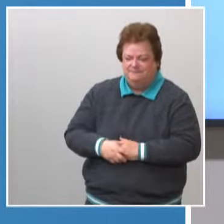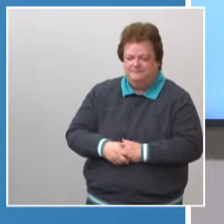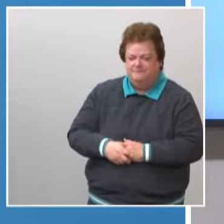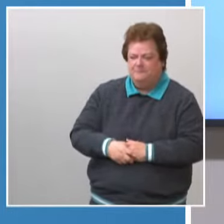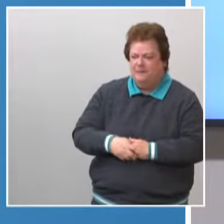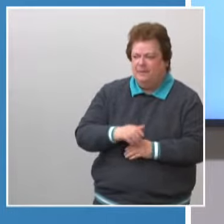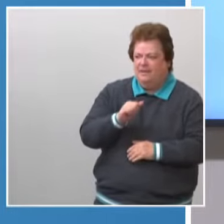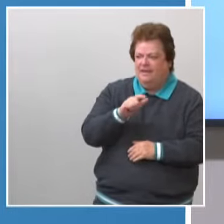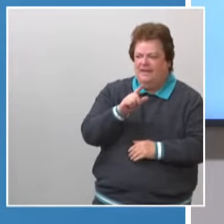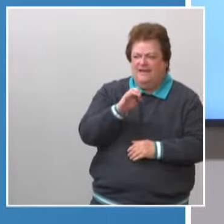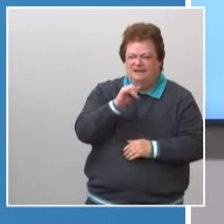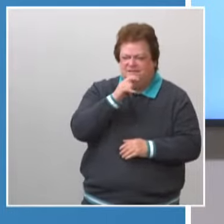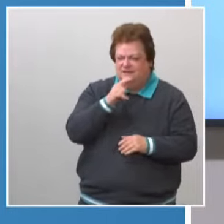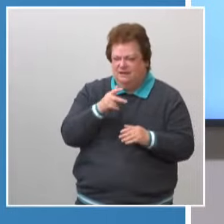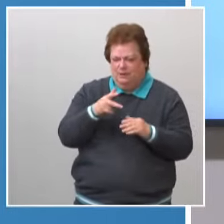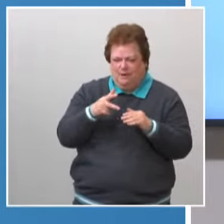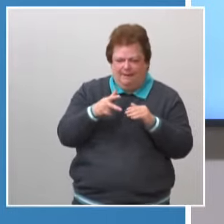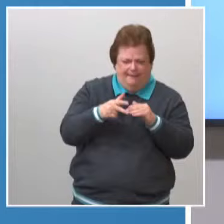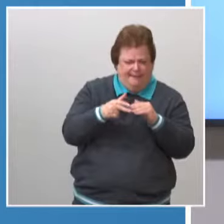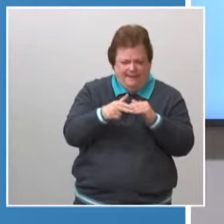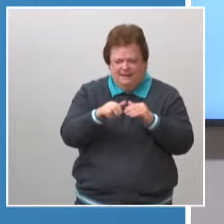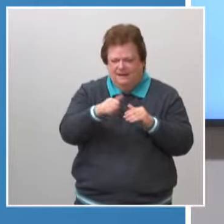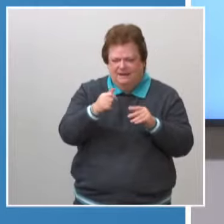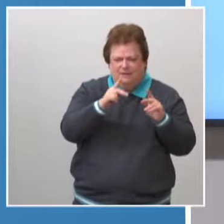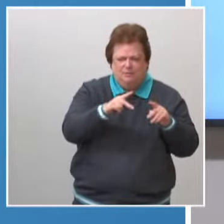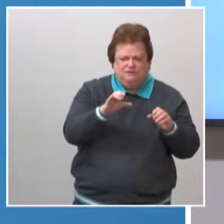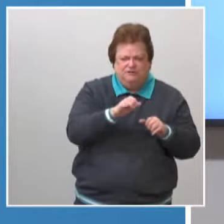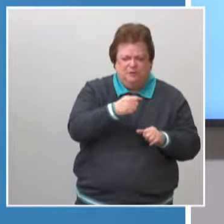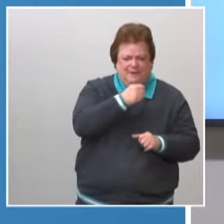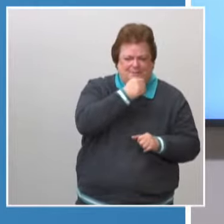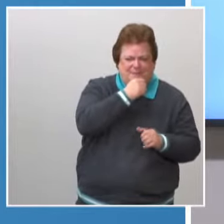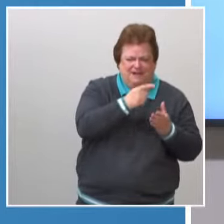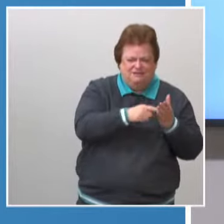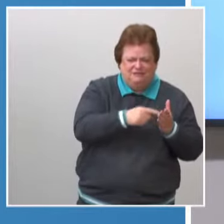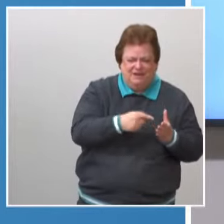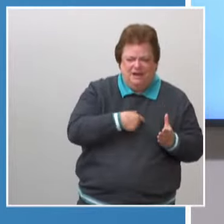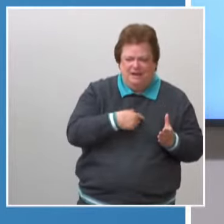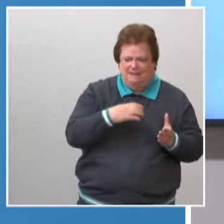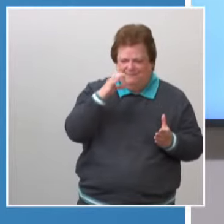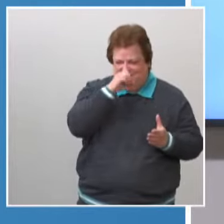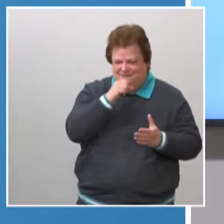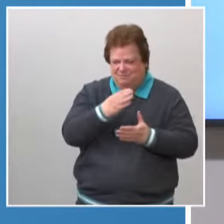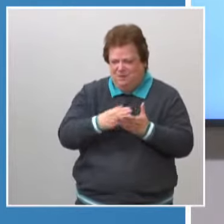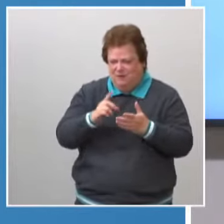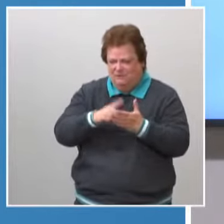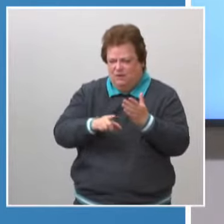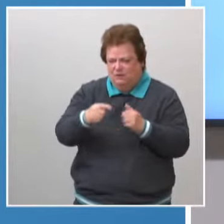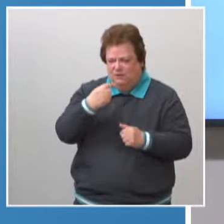Alexa, you were cut out by somebody doing a mic check, so I only got part of what you were saying.